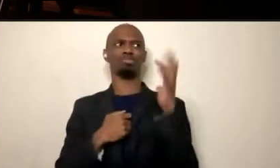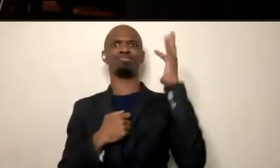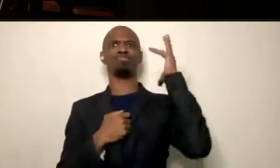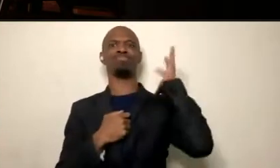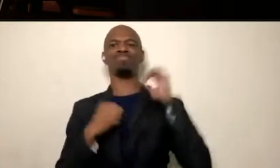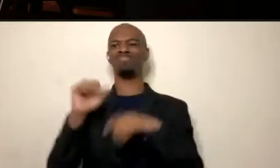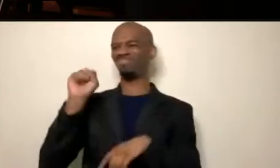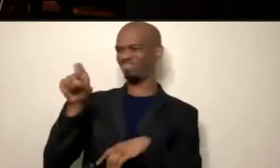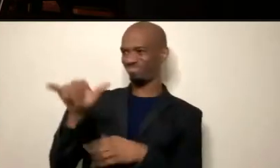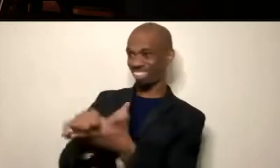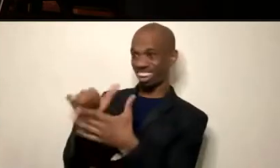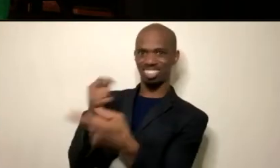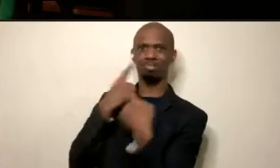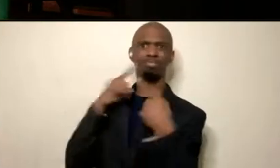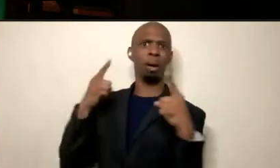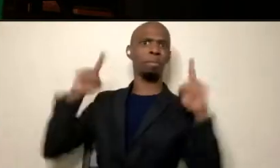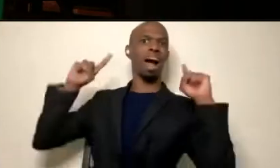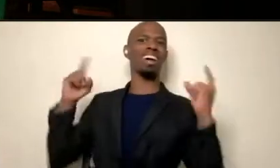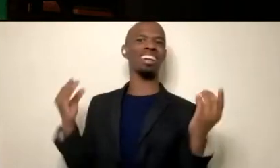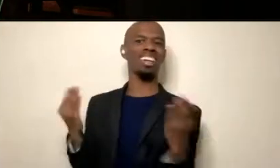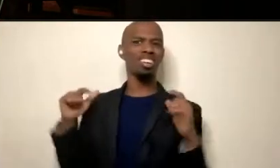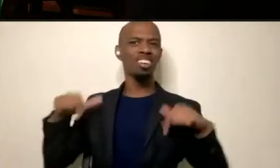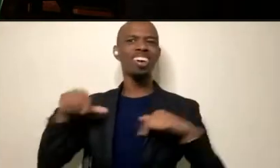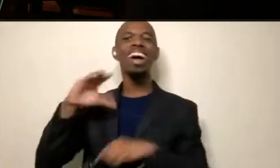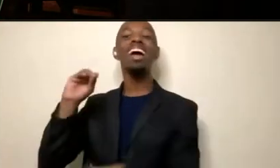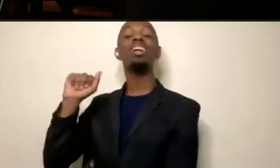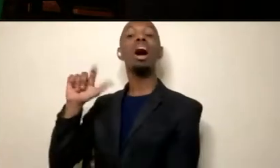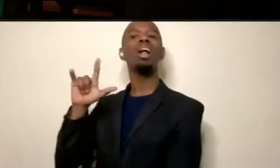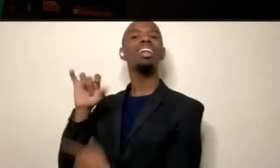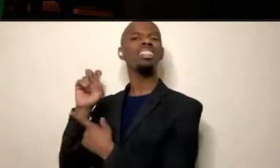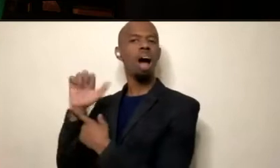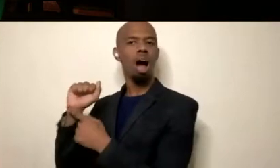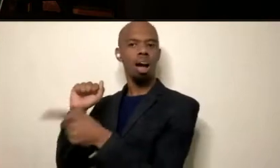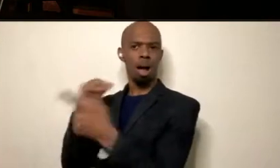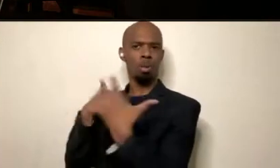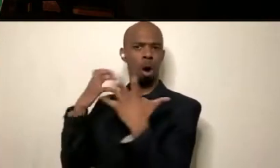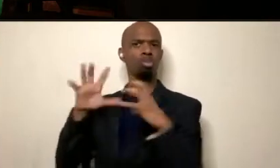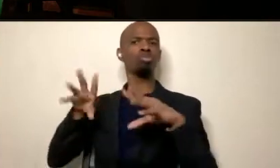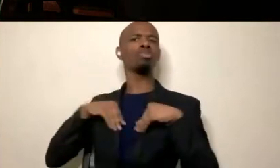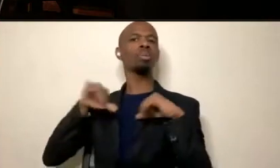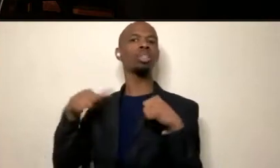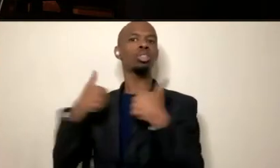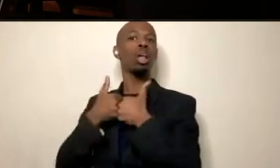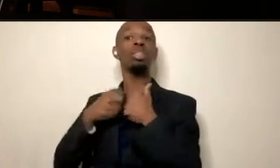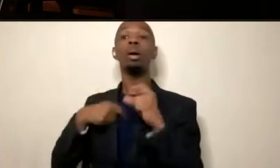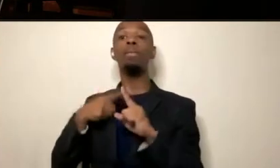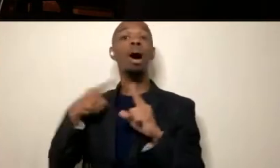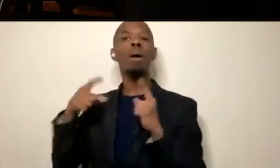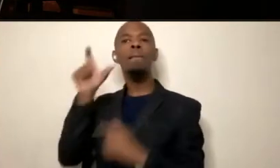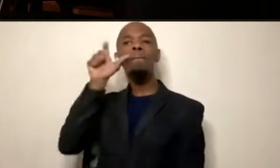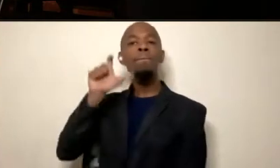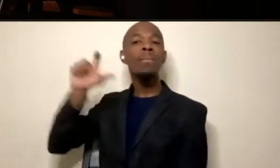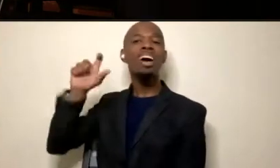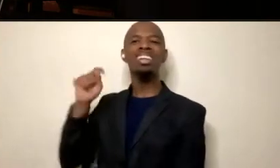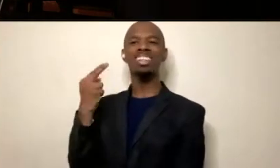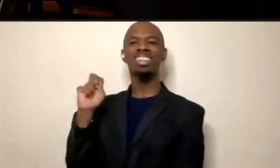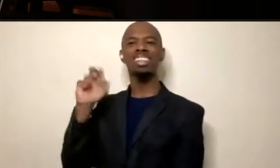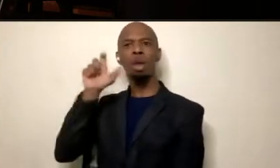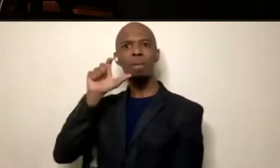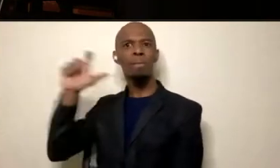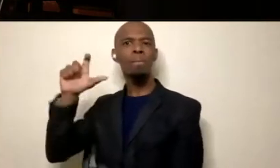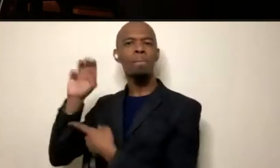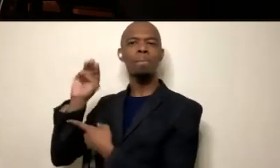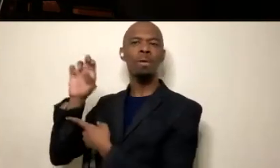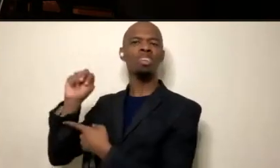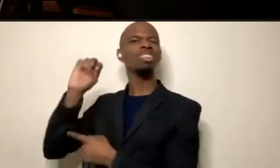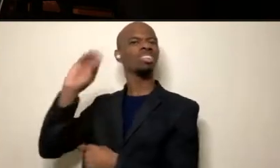Alisa, I take you up on the challenge about the moon. And I'd love to begin our conversation with